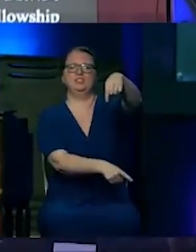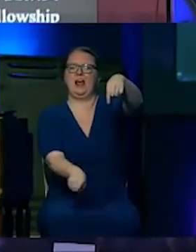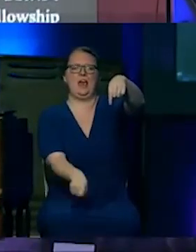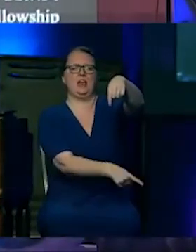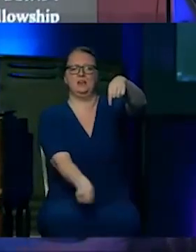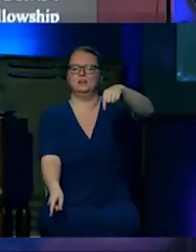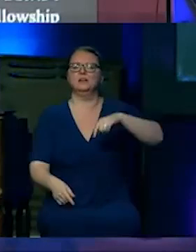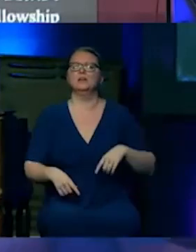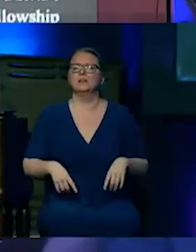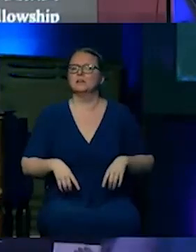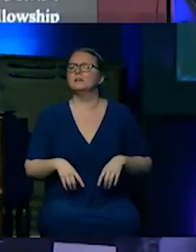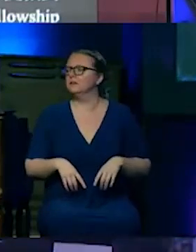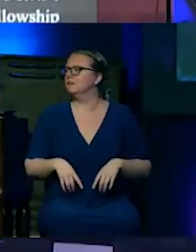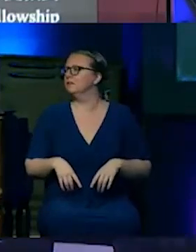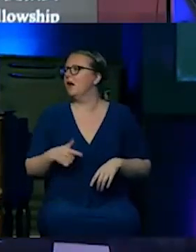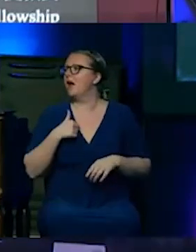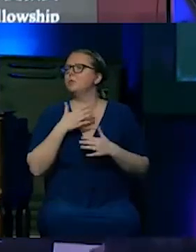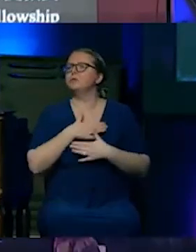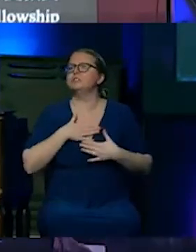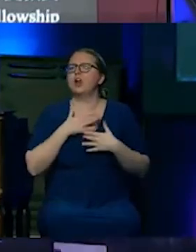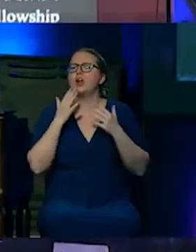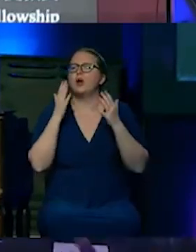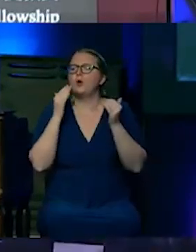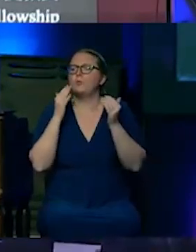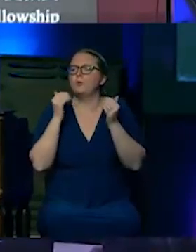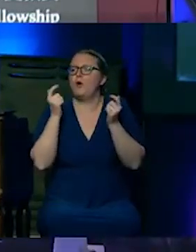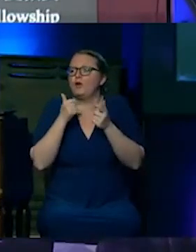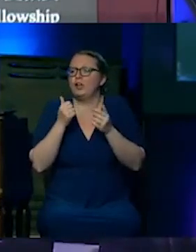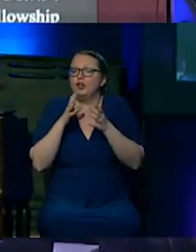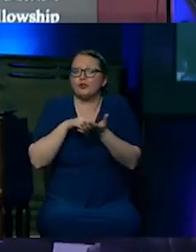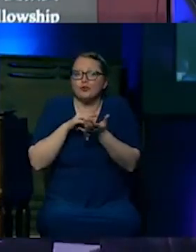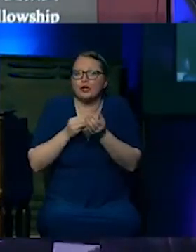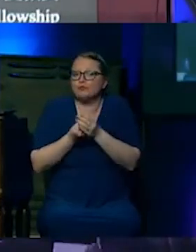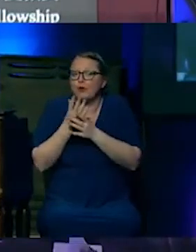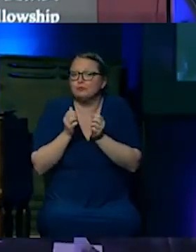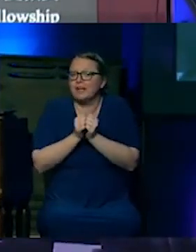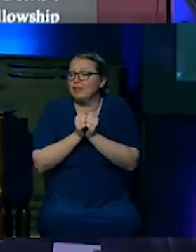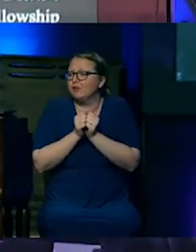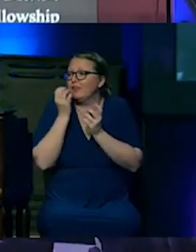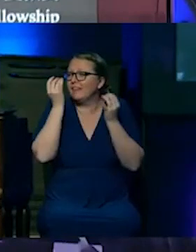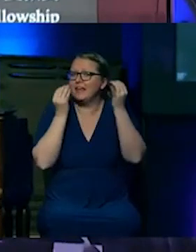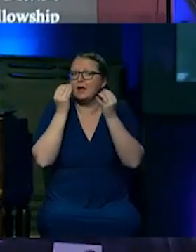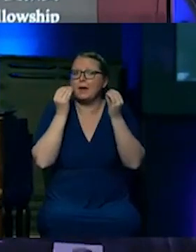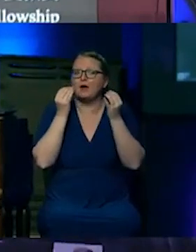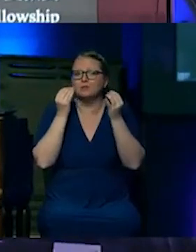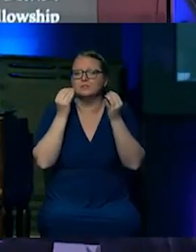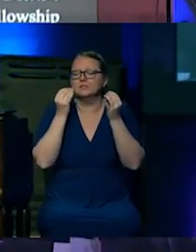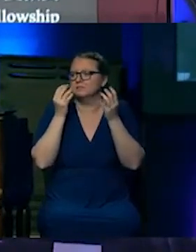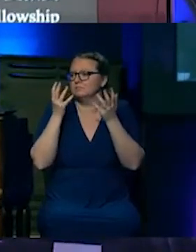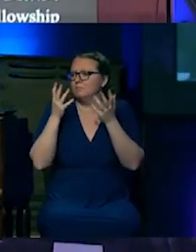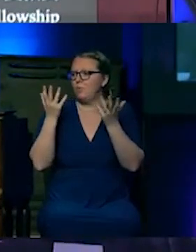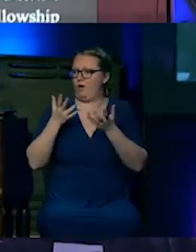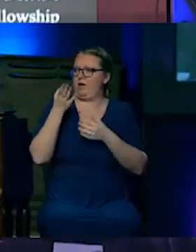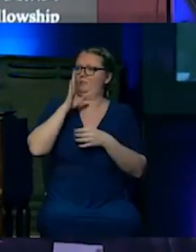I really appreciate it. And I hope we can all kind of like learn and grow together and think about the transformative work that God is